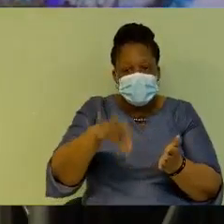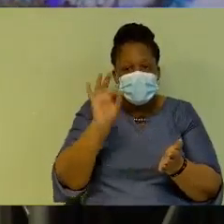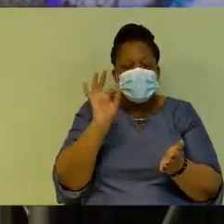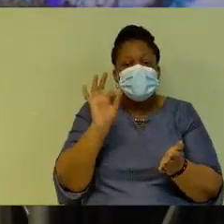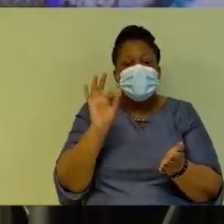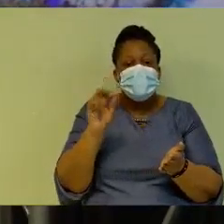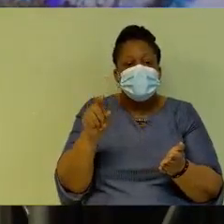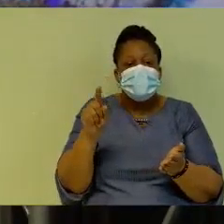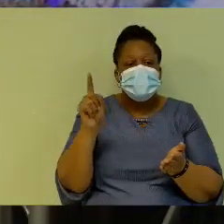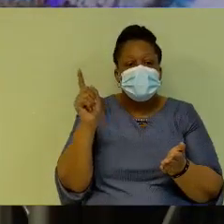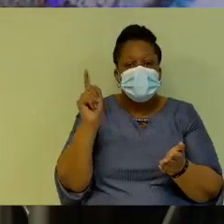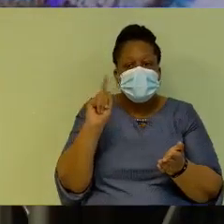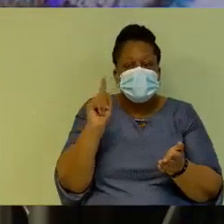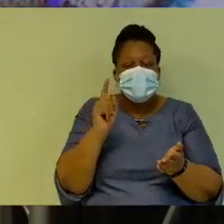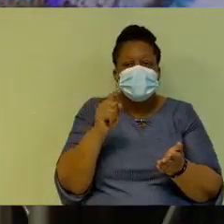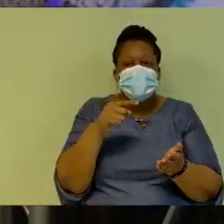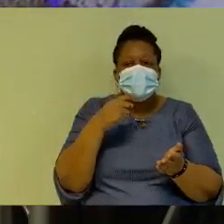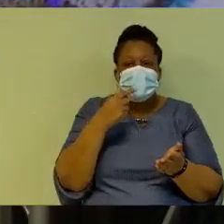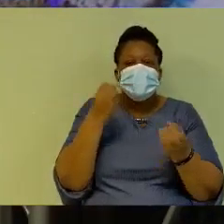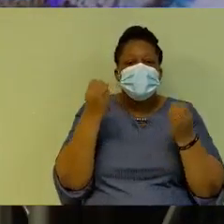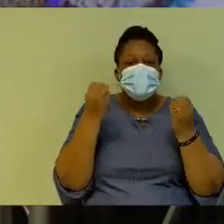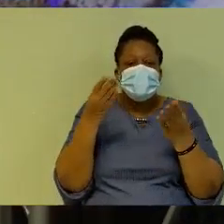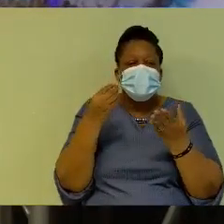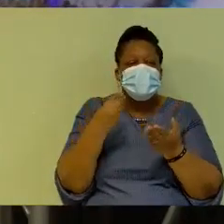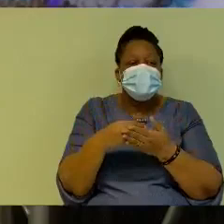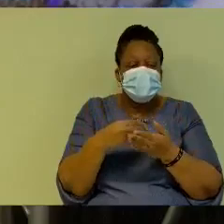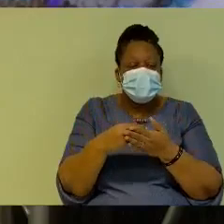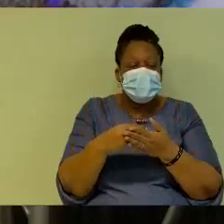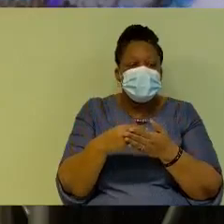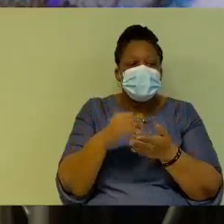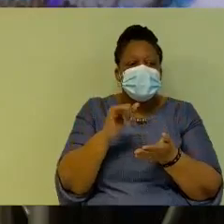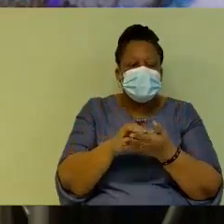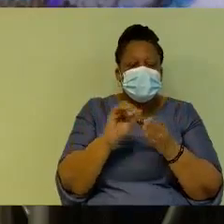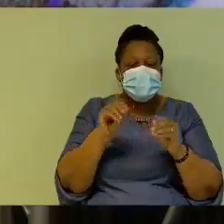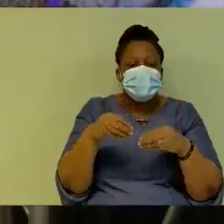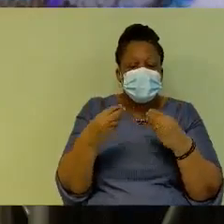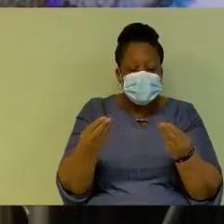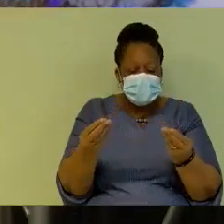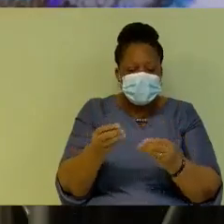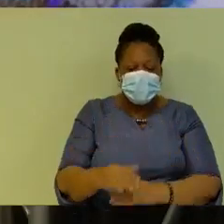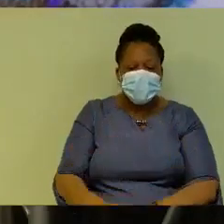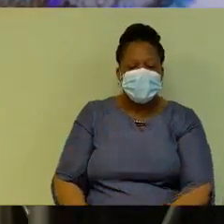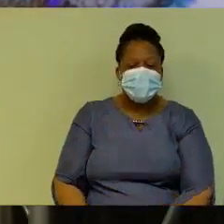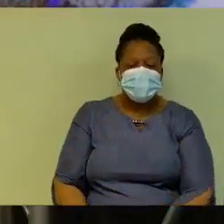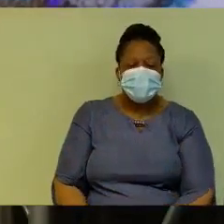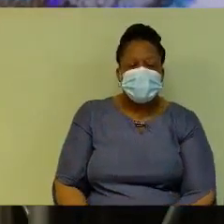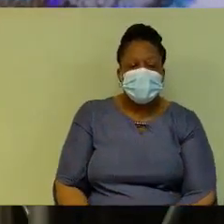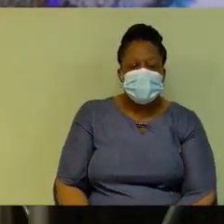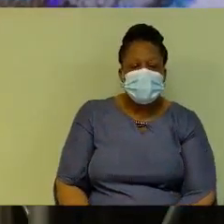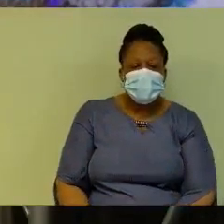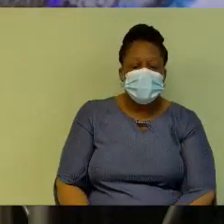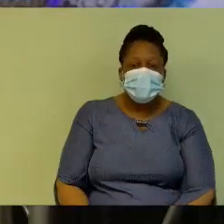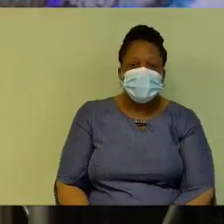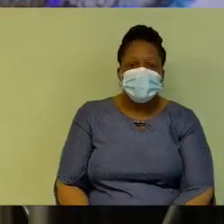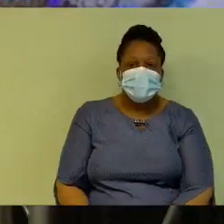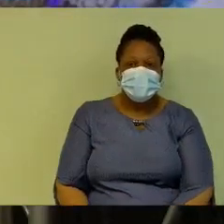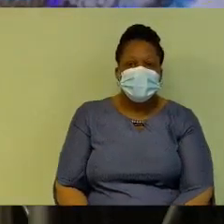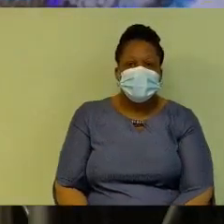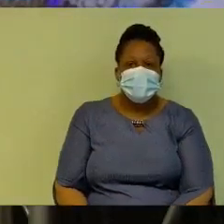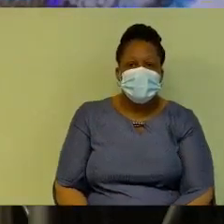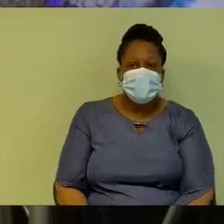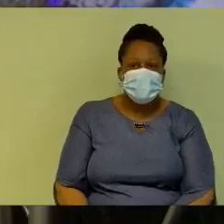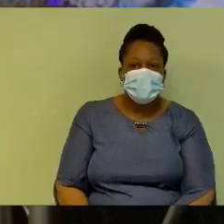was said, down to the penny, as was mentioned in the speech given earlier. Now, yes, The second part of the question, will